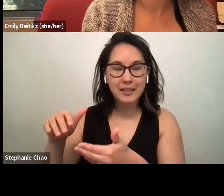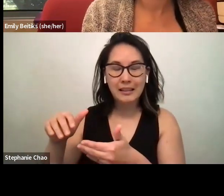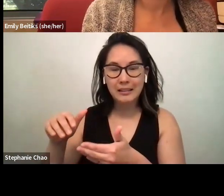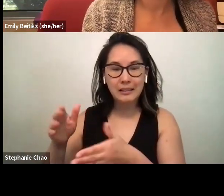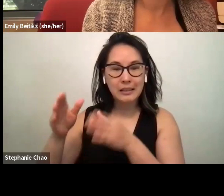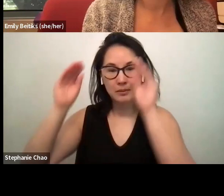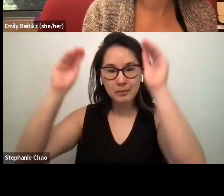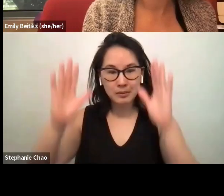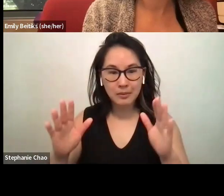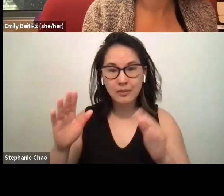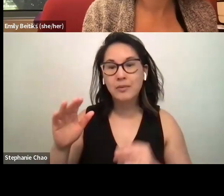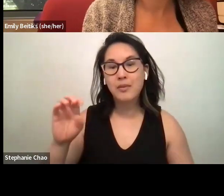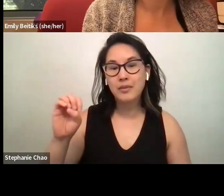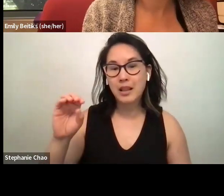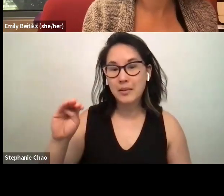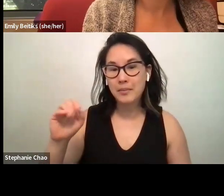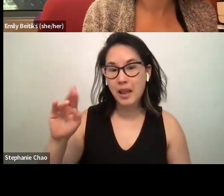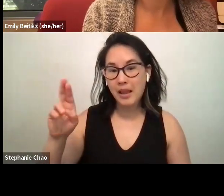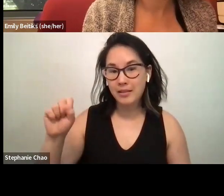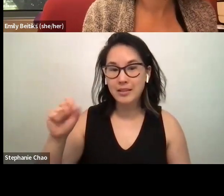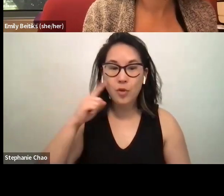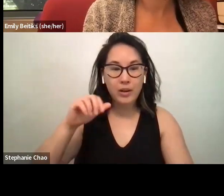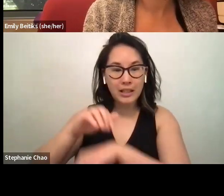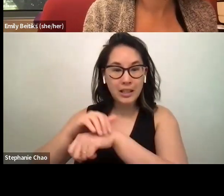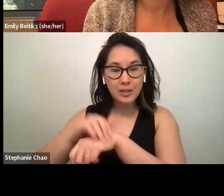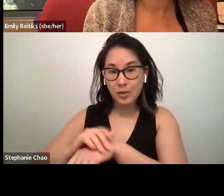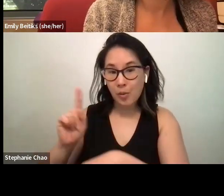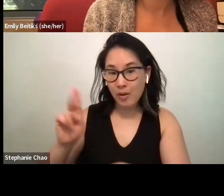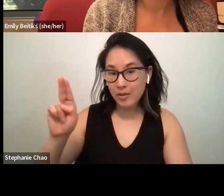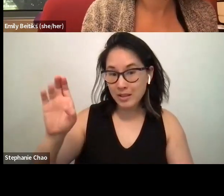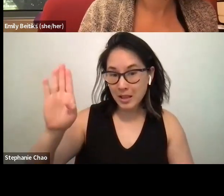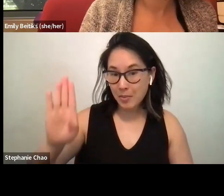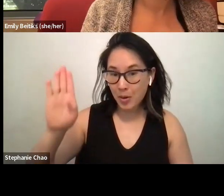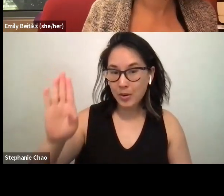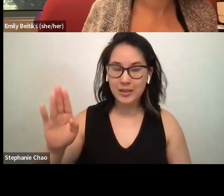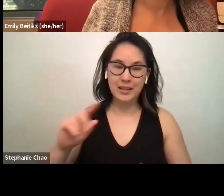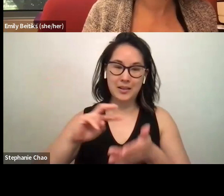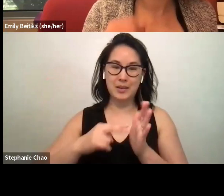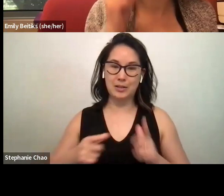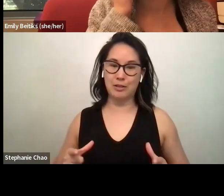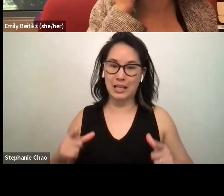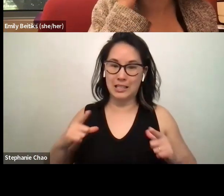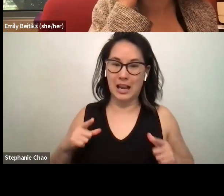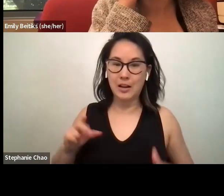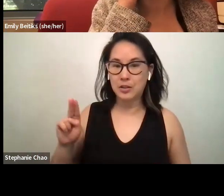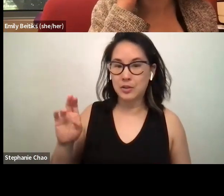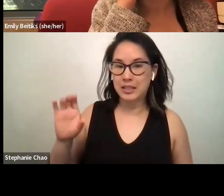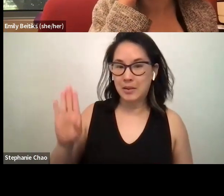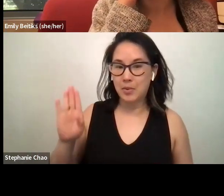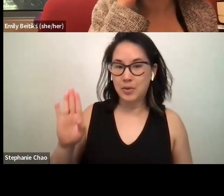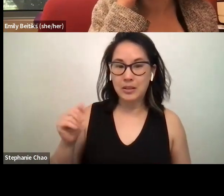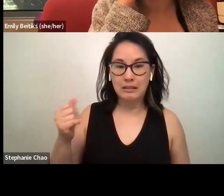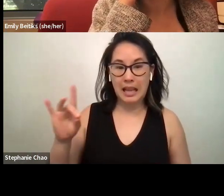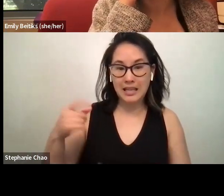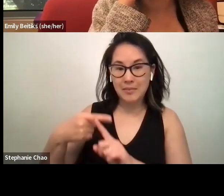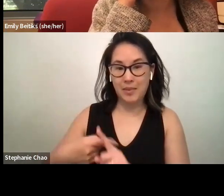Professor emeritus of English at UC Berkeley, which means I retired from there about 18 months